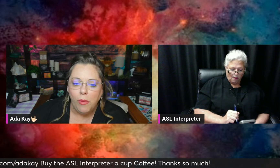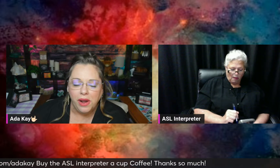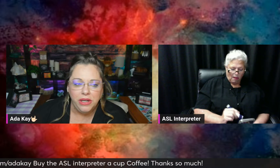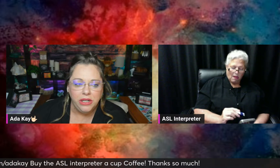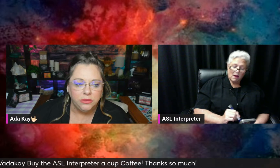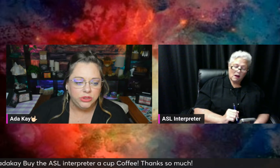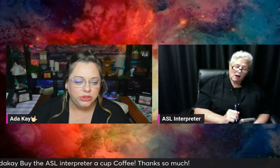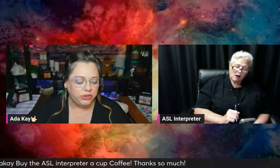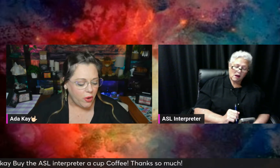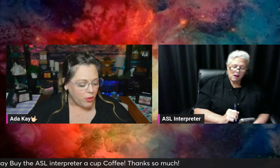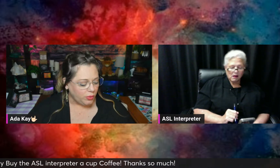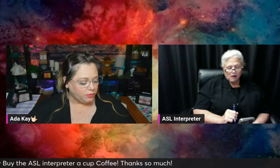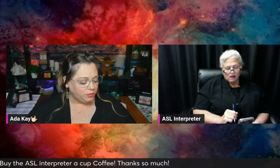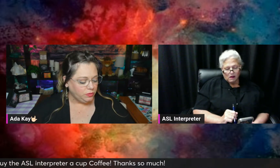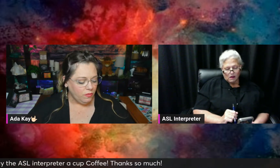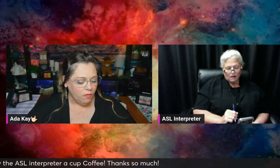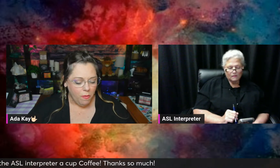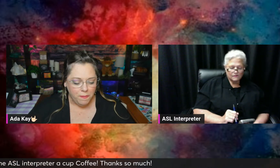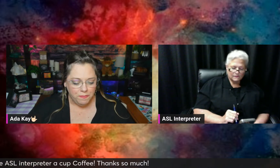I